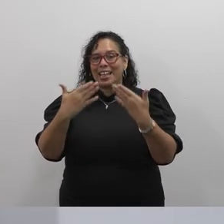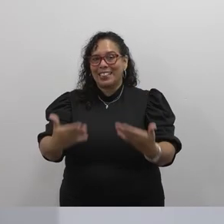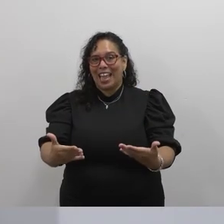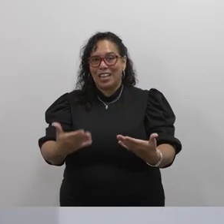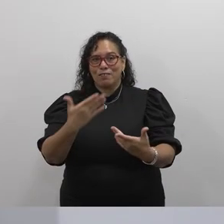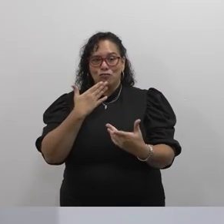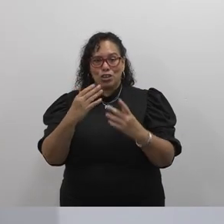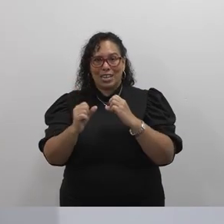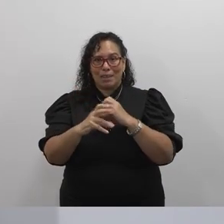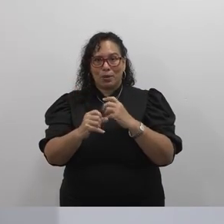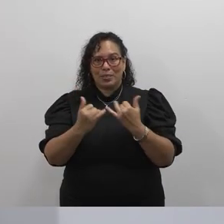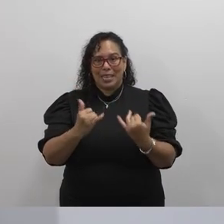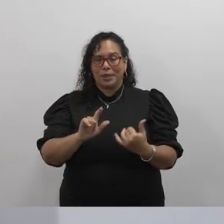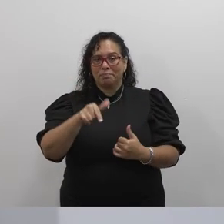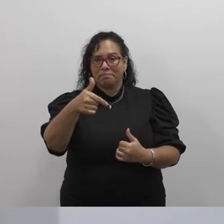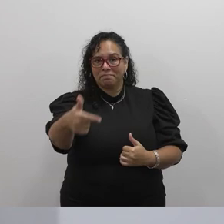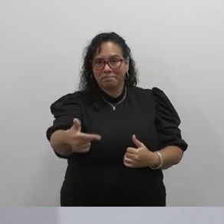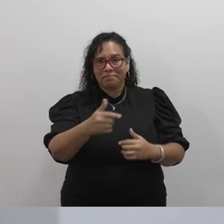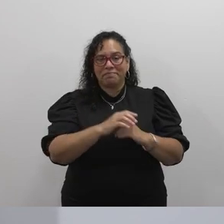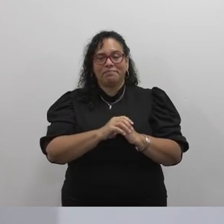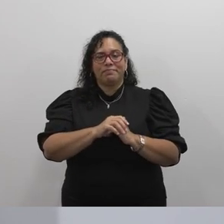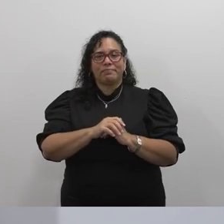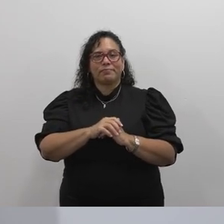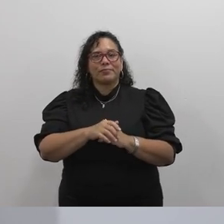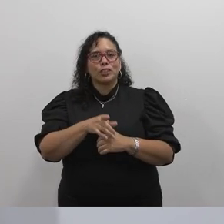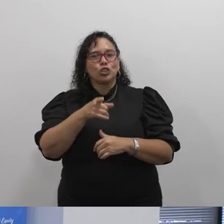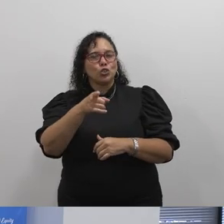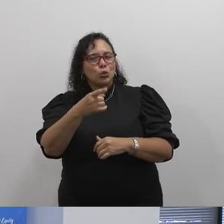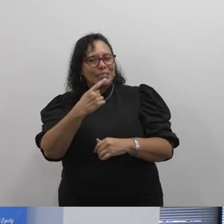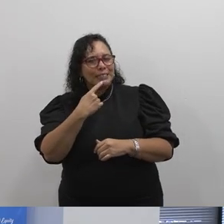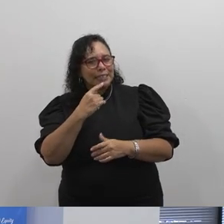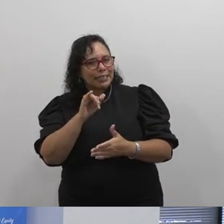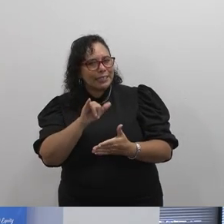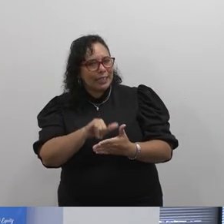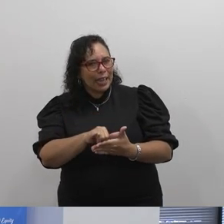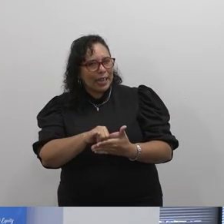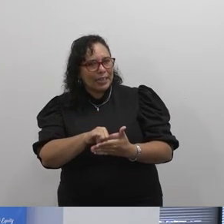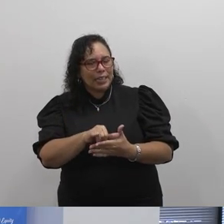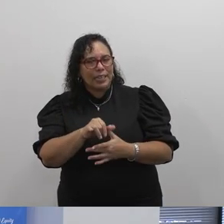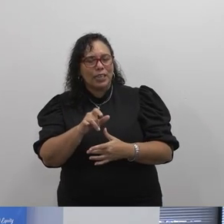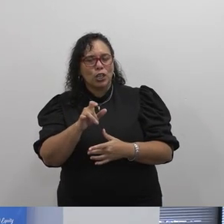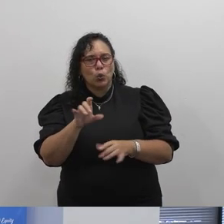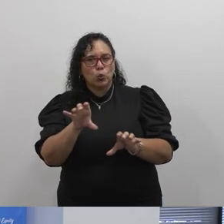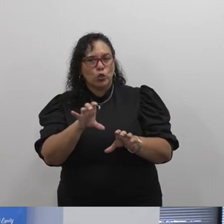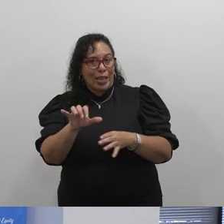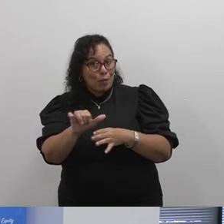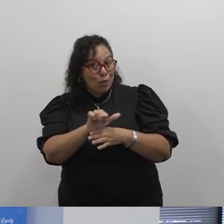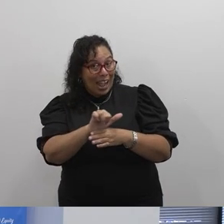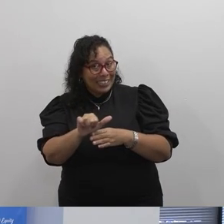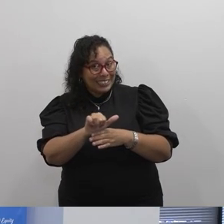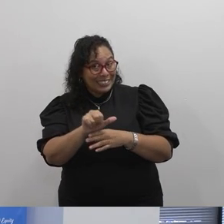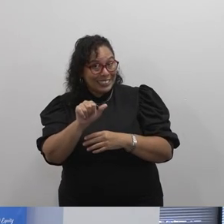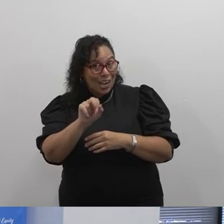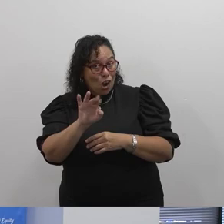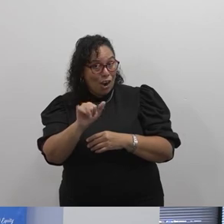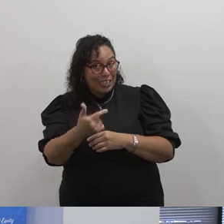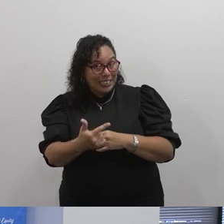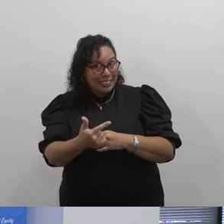good input today, and I'll pass it back to you, Dr. Just Benitez. As you were saying that, Dr. Baker, so since we're doing a practice run in